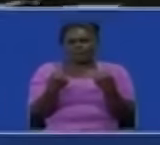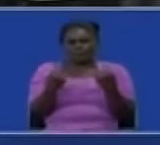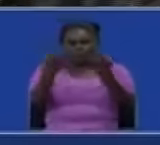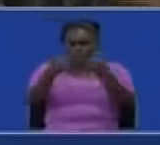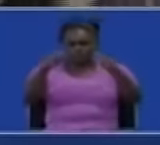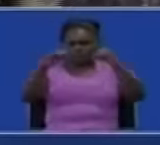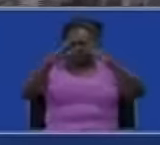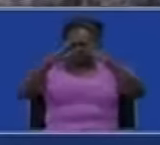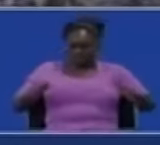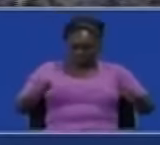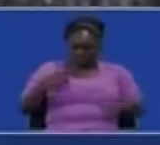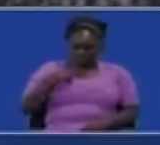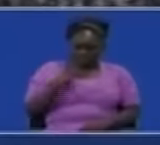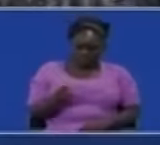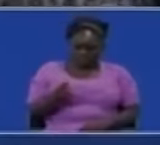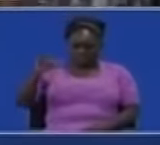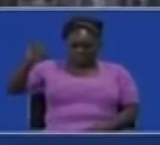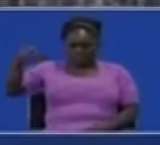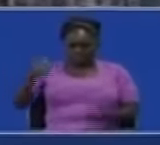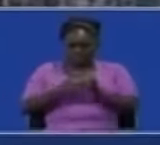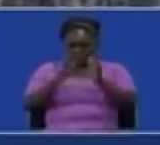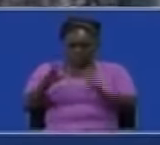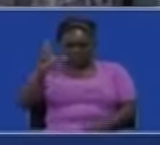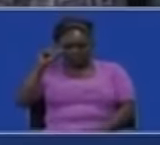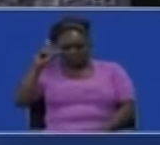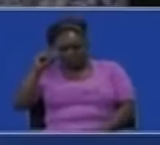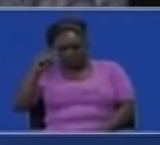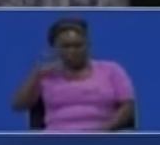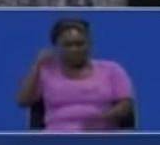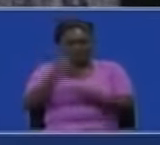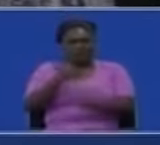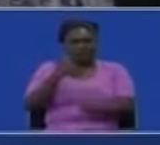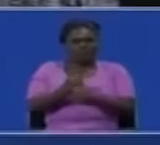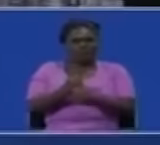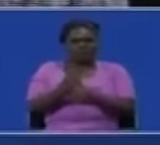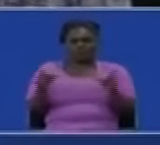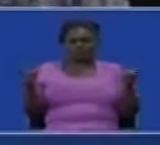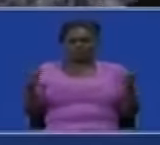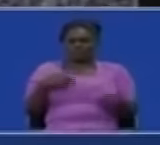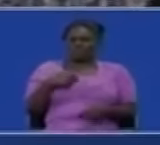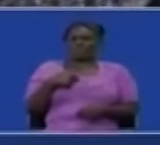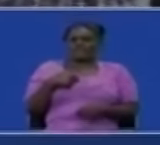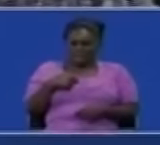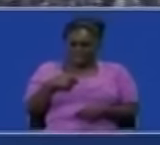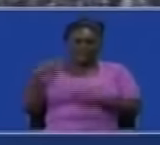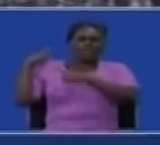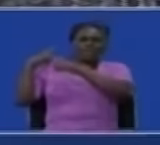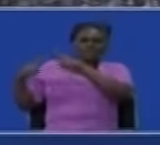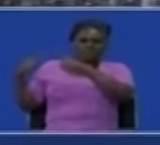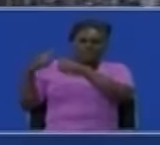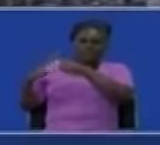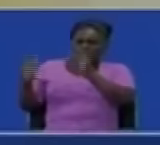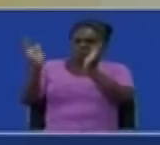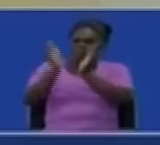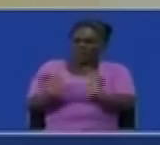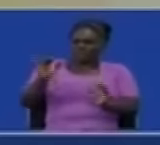giving its side of the story, Jubilee leaders in Mombasa were working on their statement, They feel the experience should teach a few lessons to